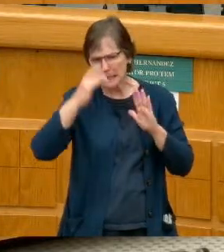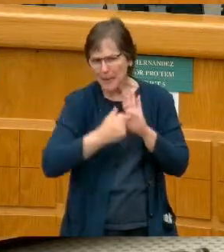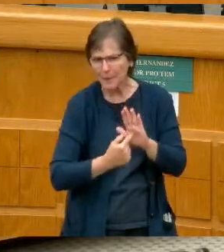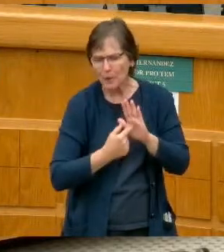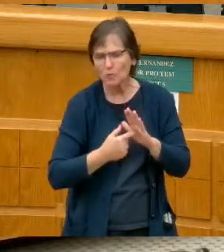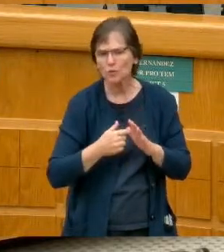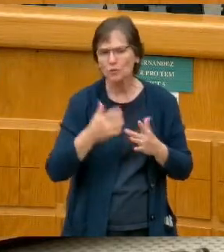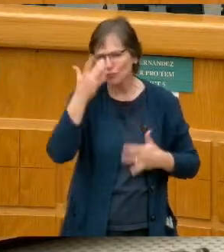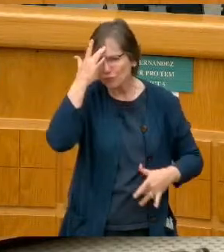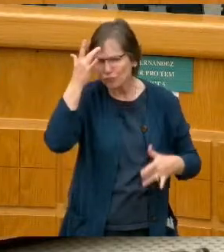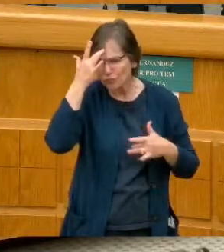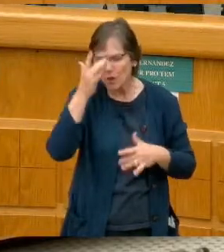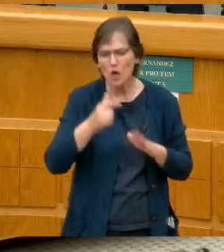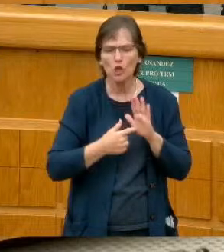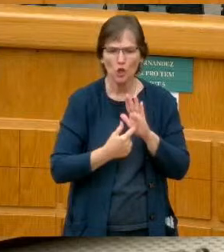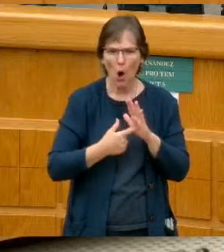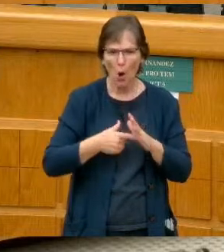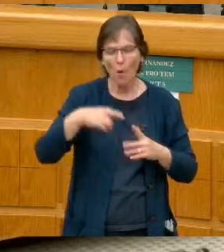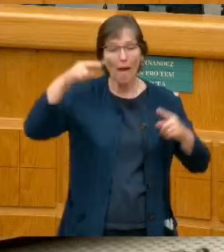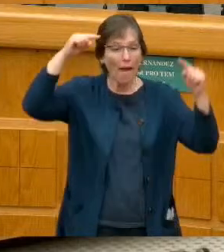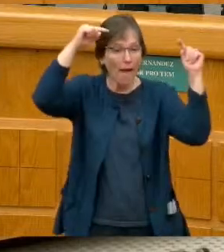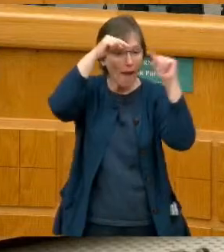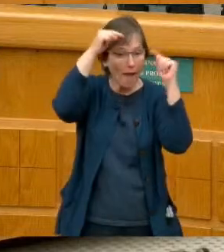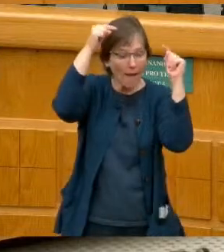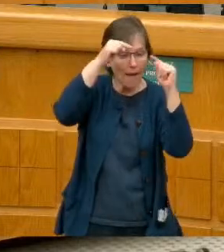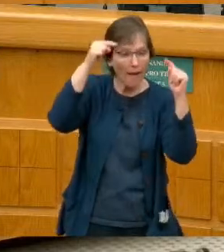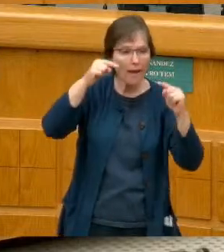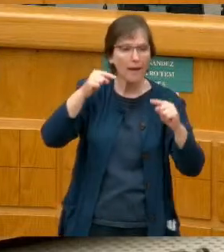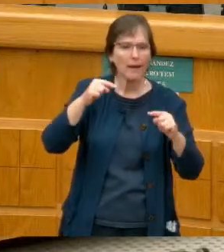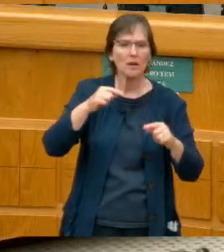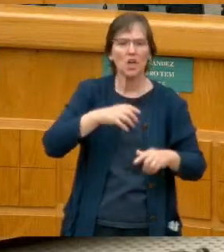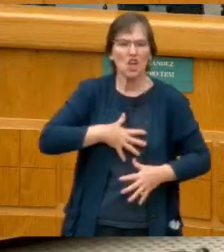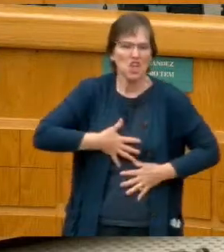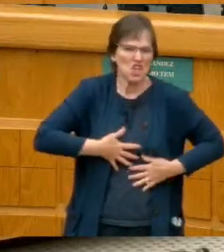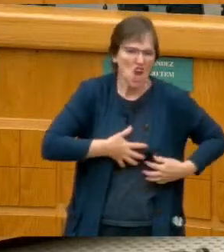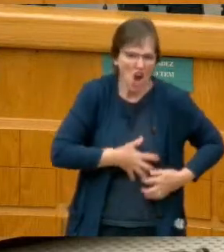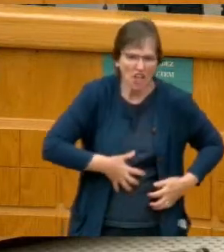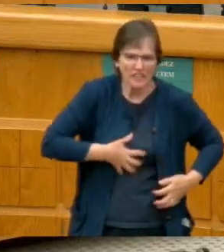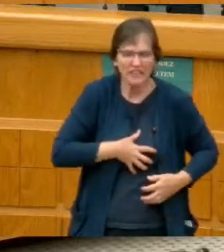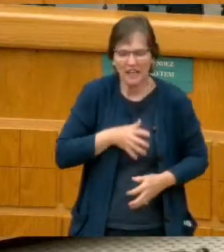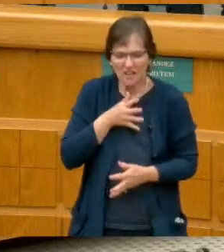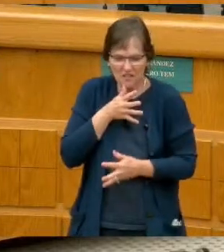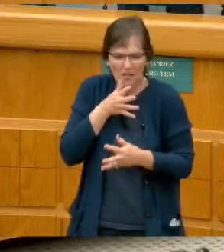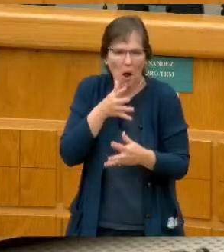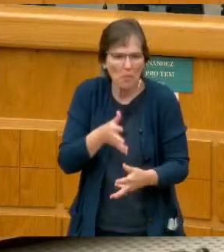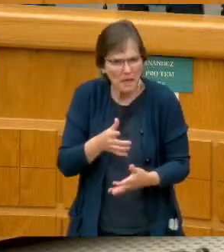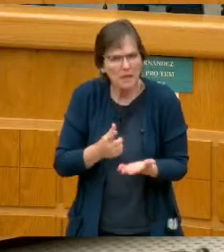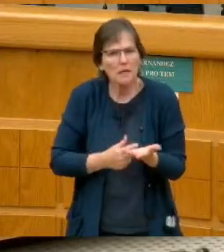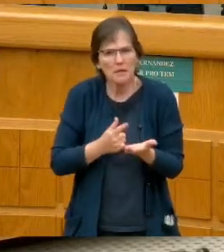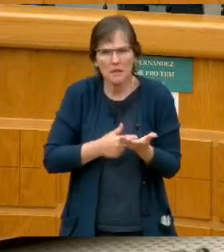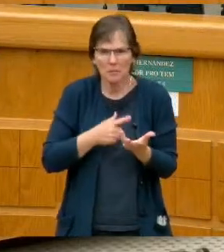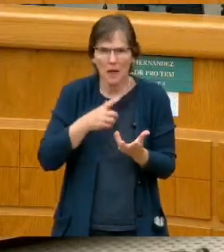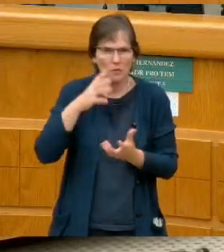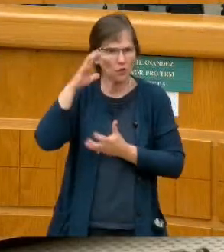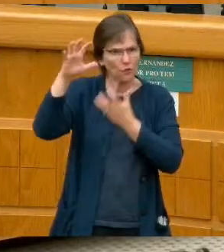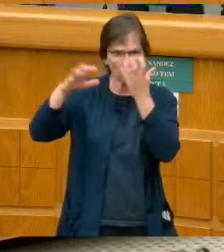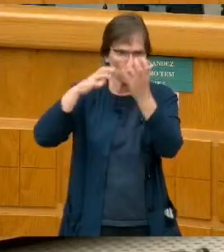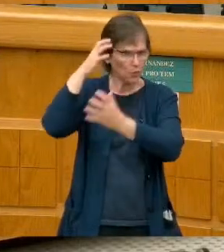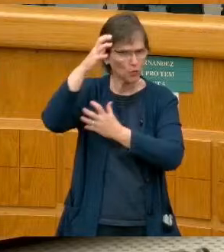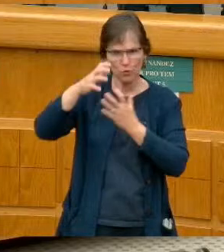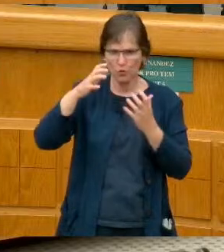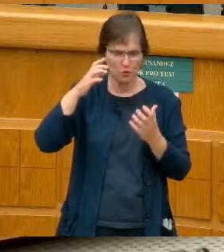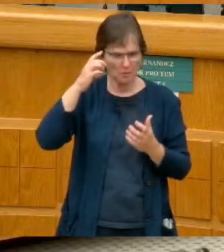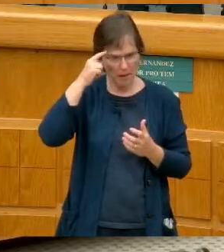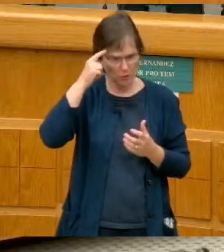nausea, vomiting, and many times a loss of mental status. Older adults may get stiff neck and